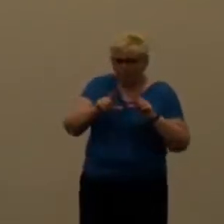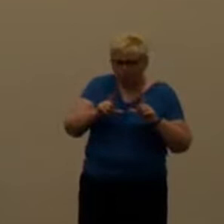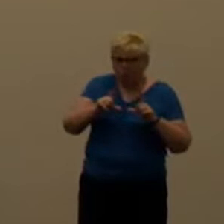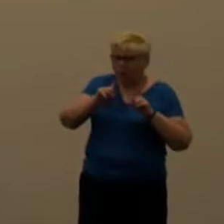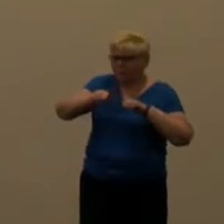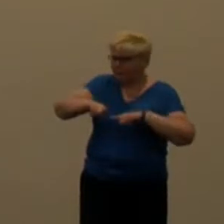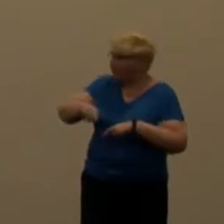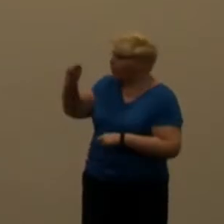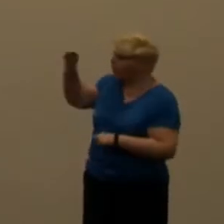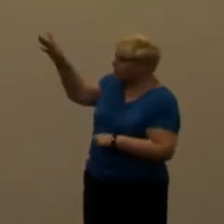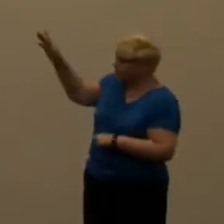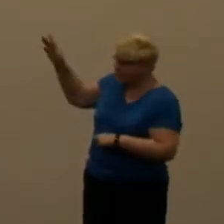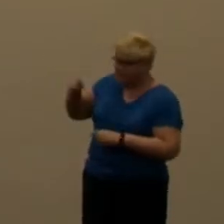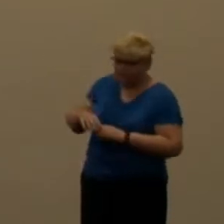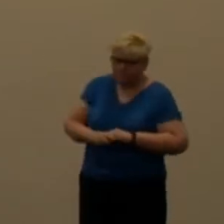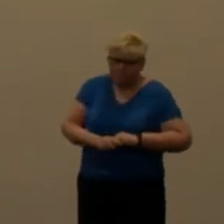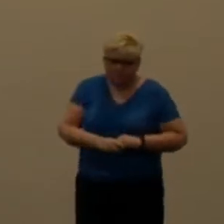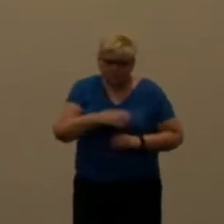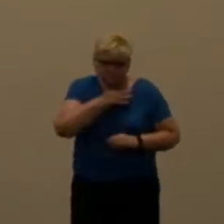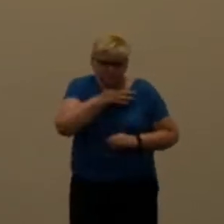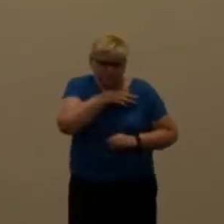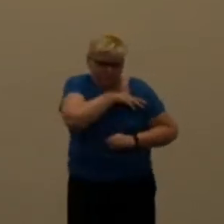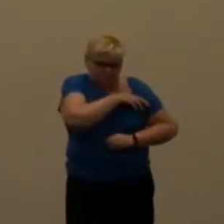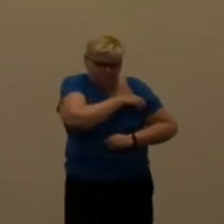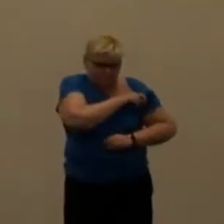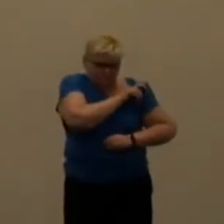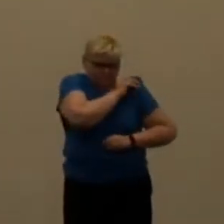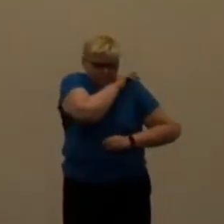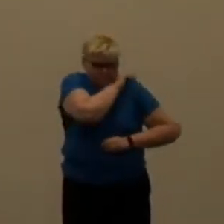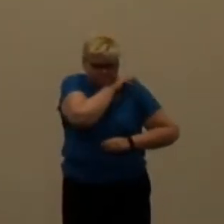GitHub, and YouTube channel.